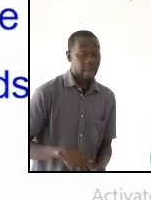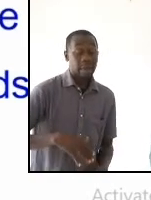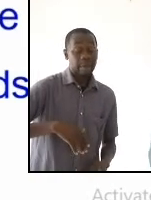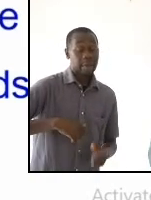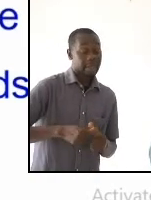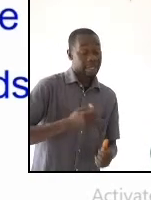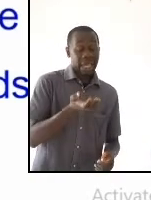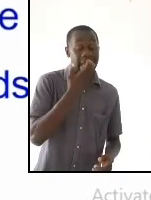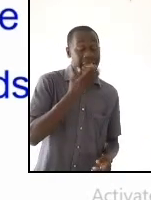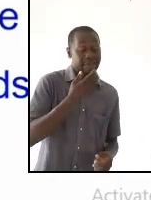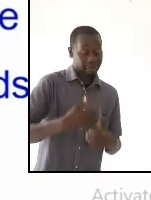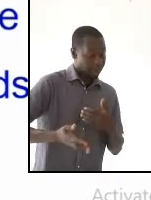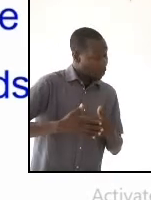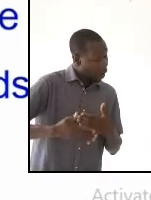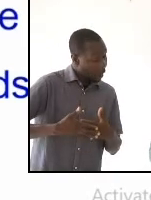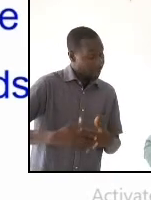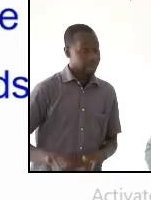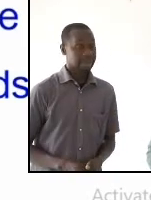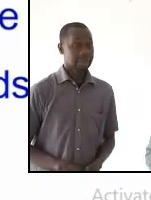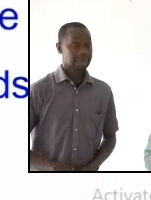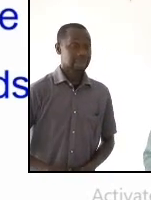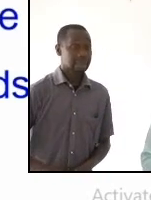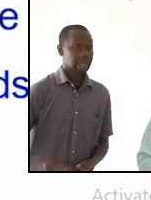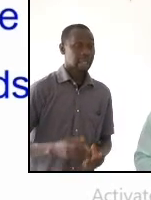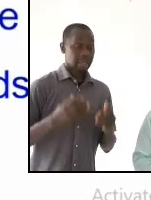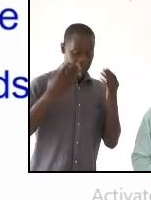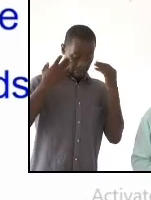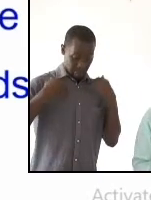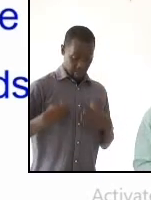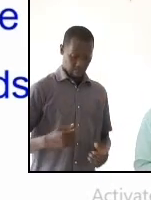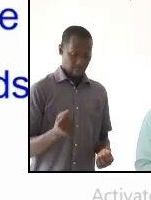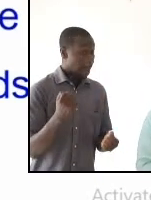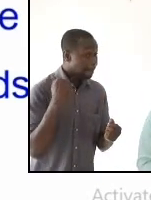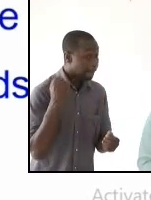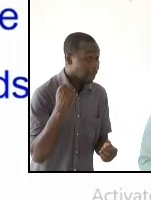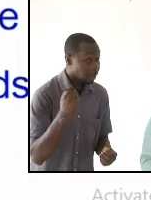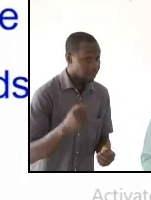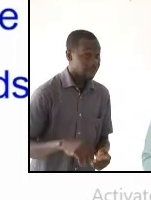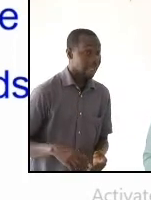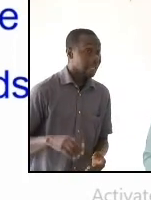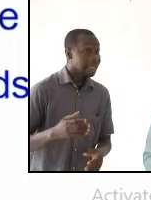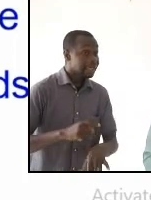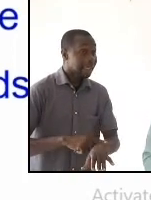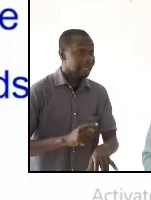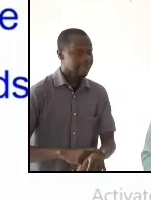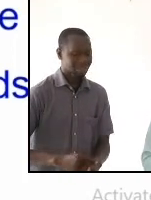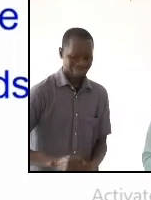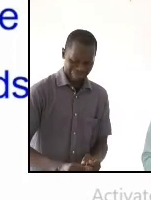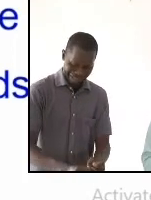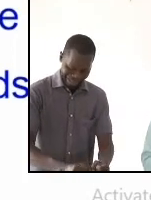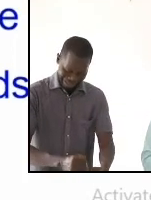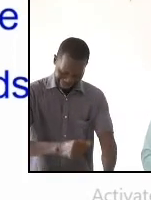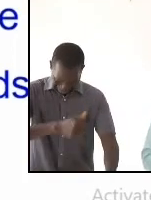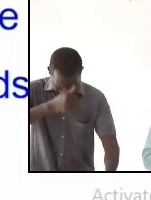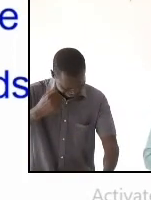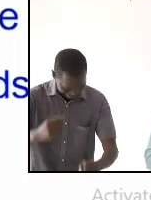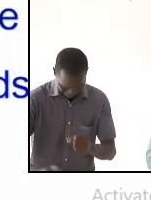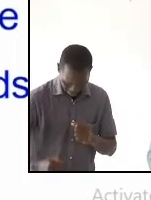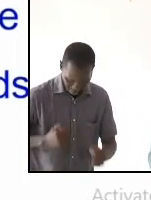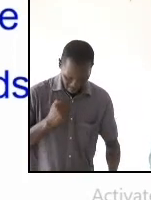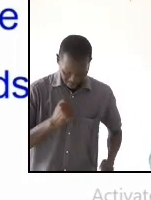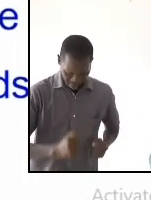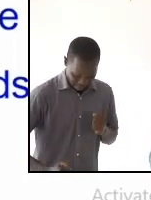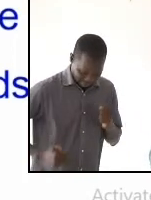better. Also in the human muscles, at certain times we do very strenuous work or